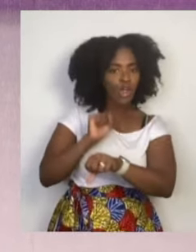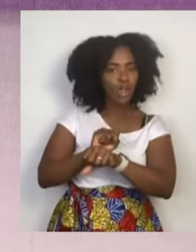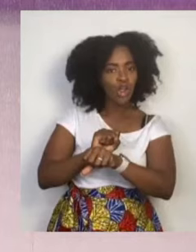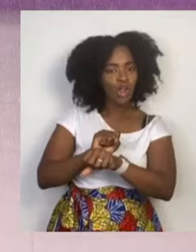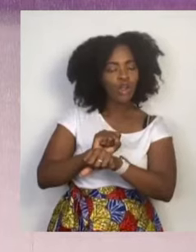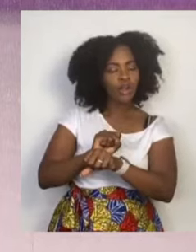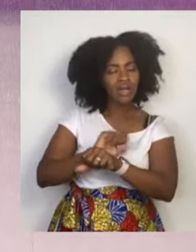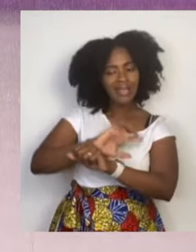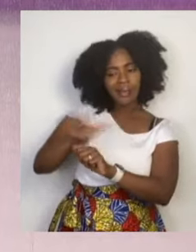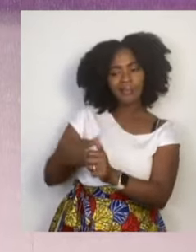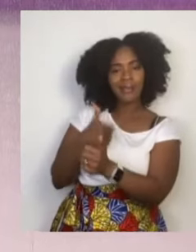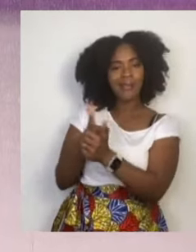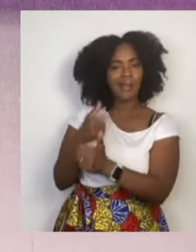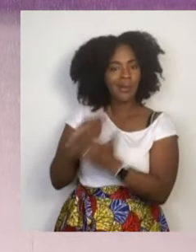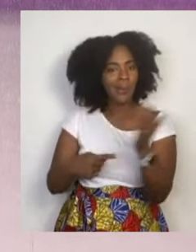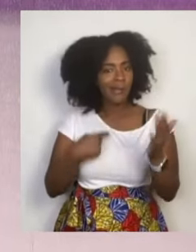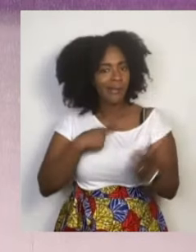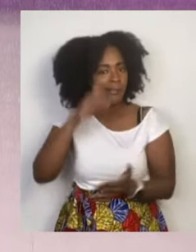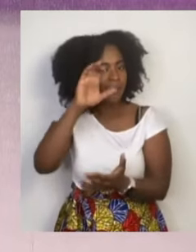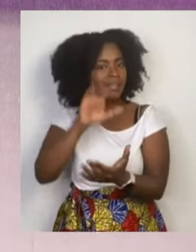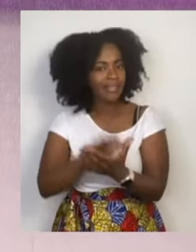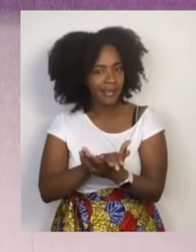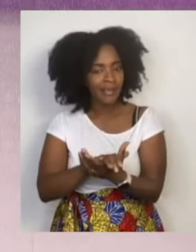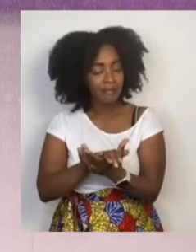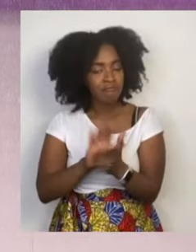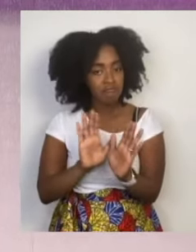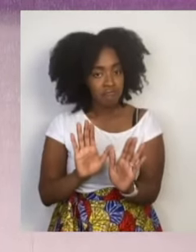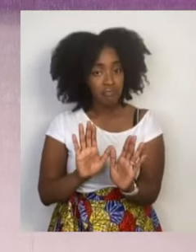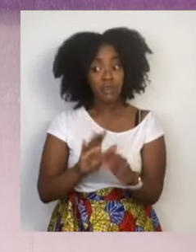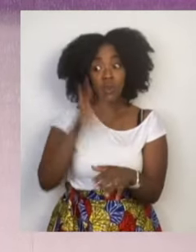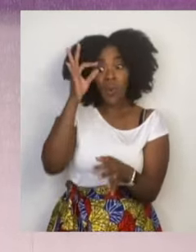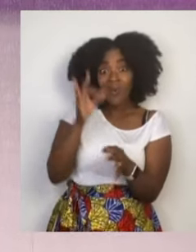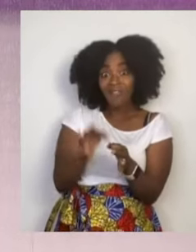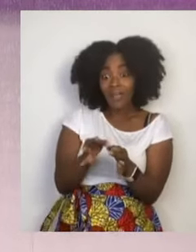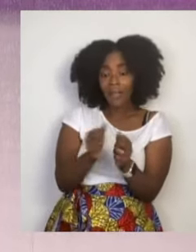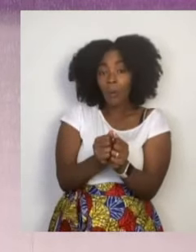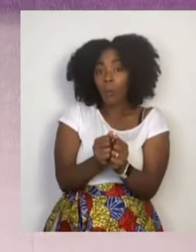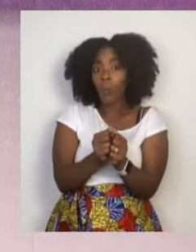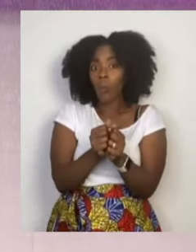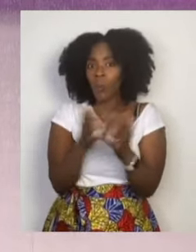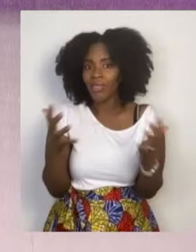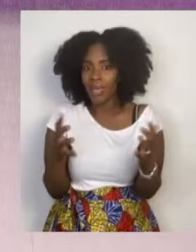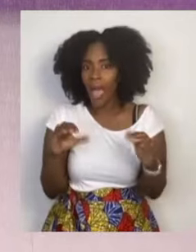some corresponding action is dead on the floor.